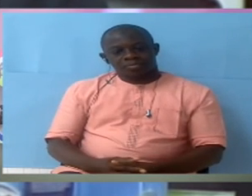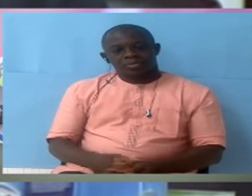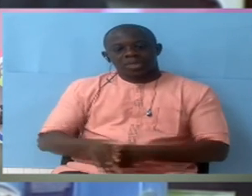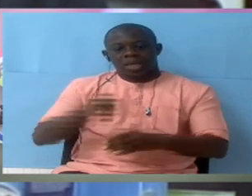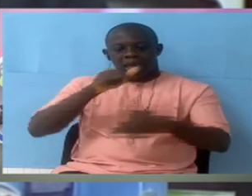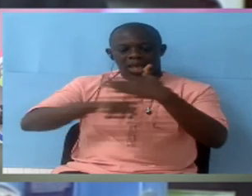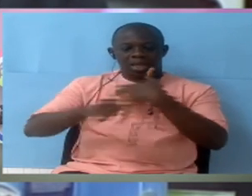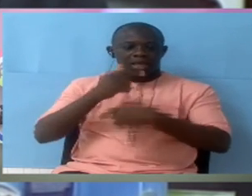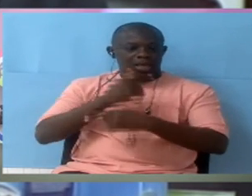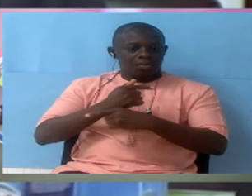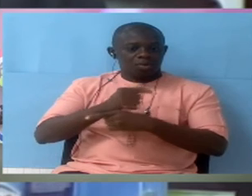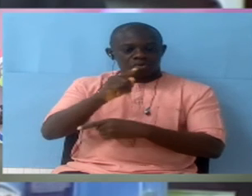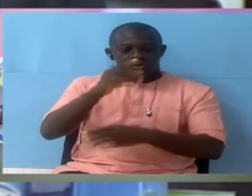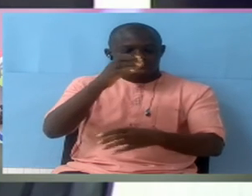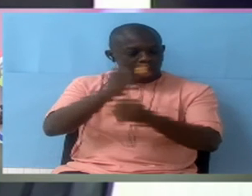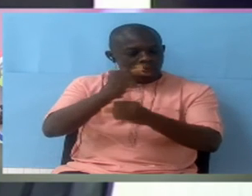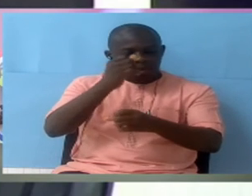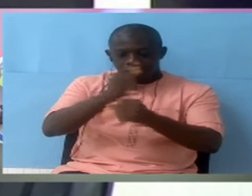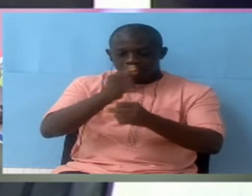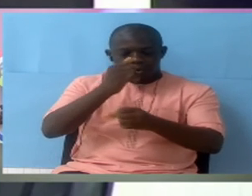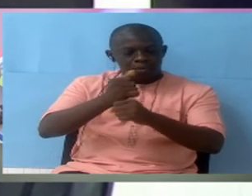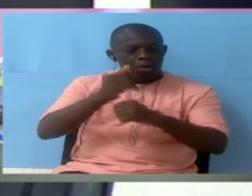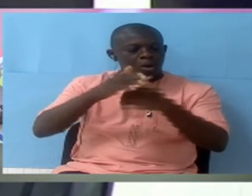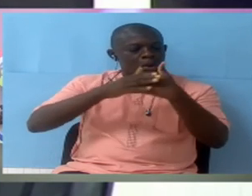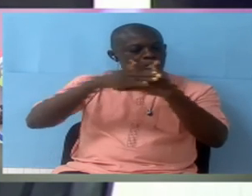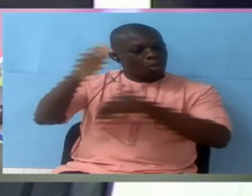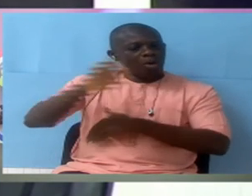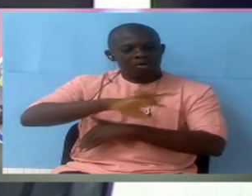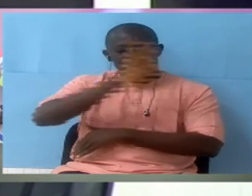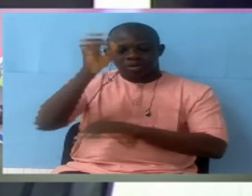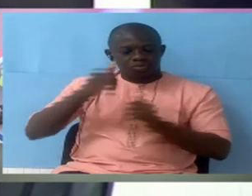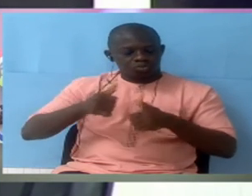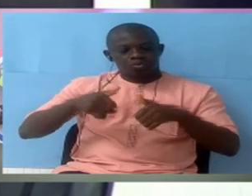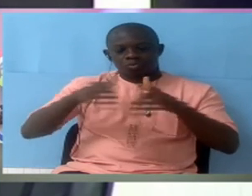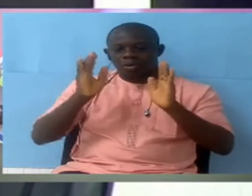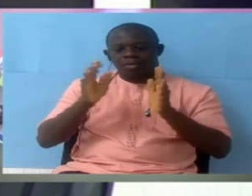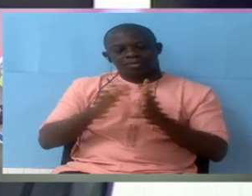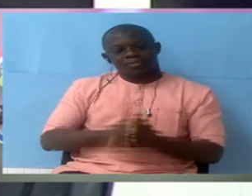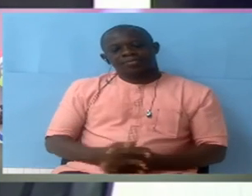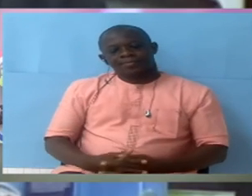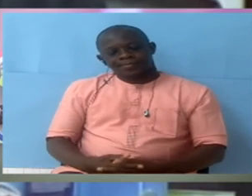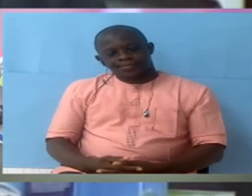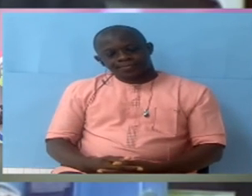that you served them so well. Rew bo xamne rew bobu nga liggeyal nonu.